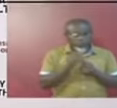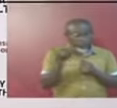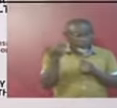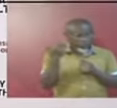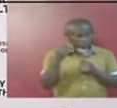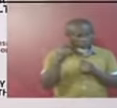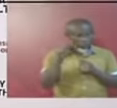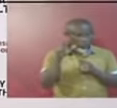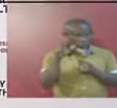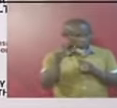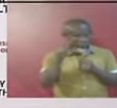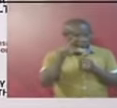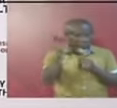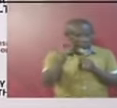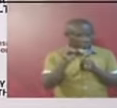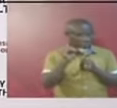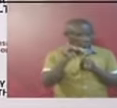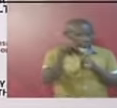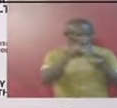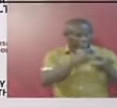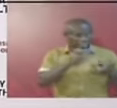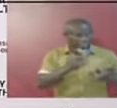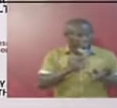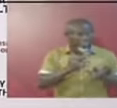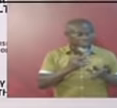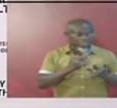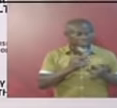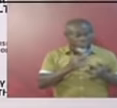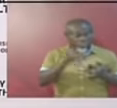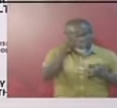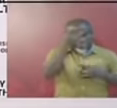clarification. We move now to Newsday, please.